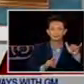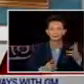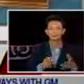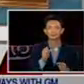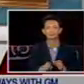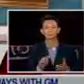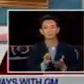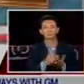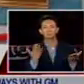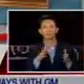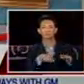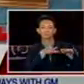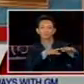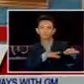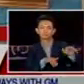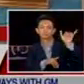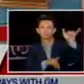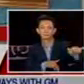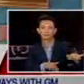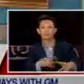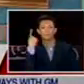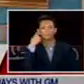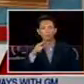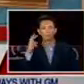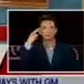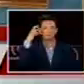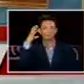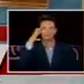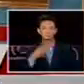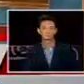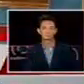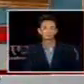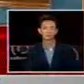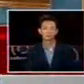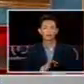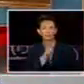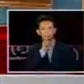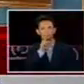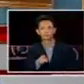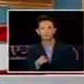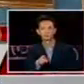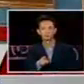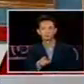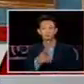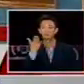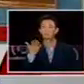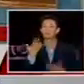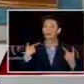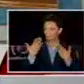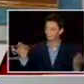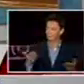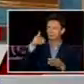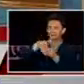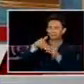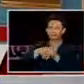where the convoy or the car of the Chief Justice is. So I'm pretty certain that he's still somewhere in the